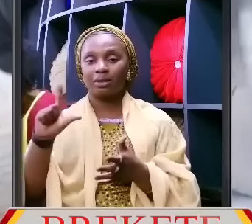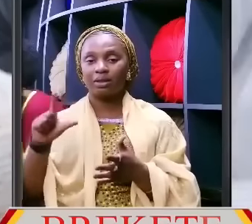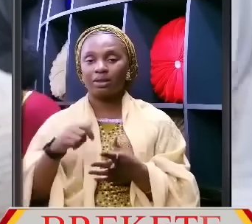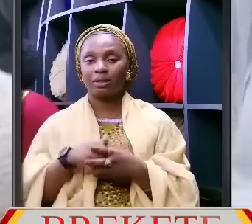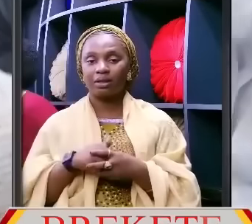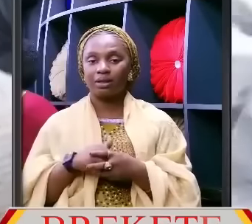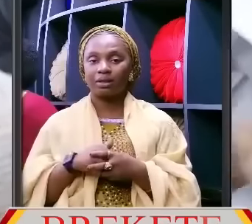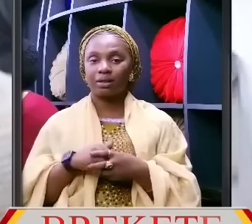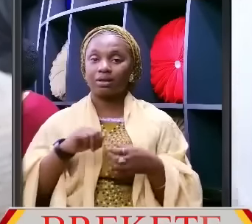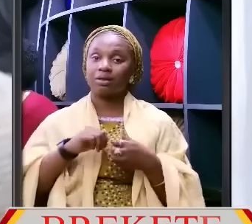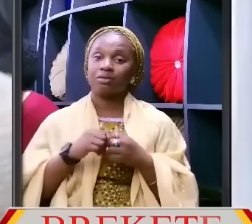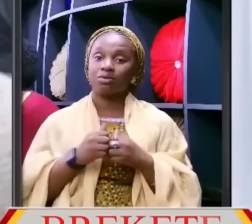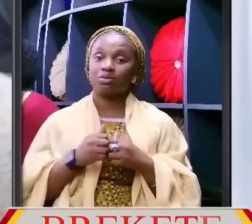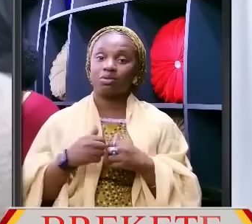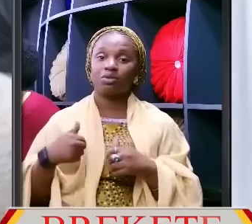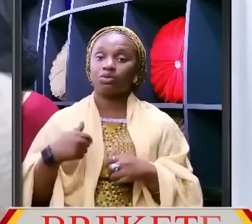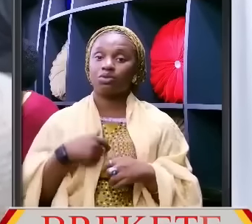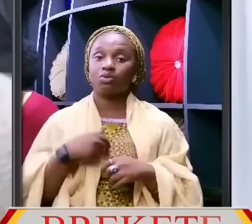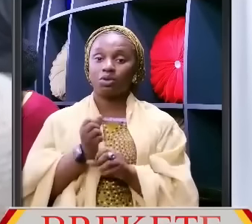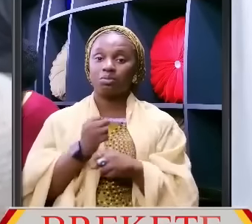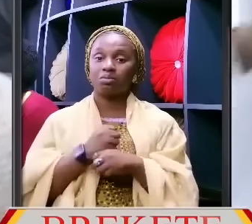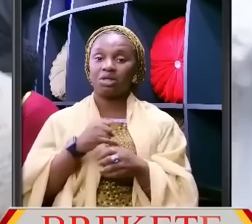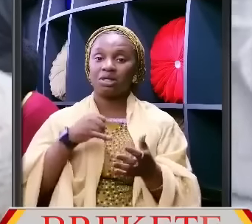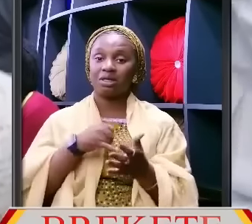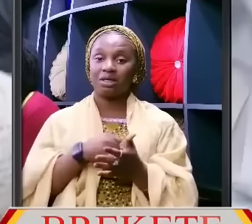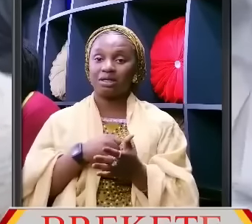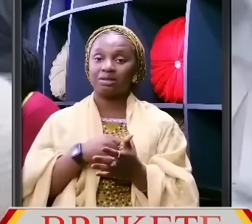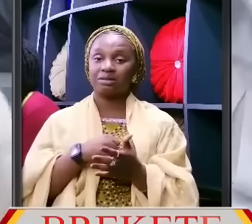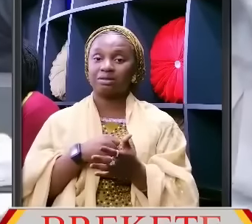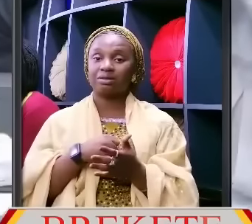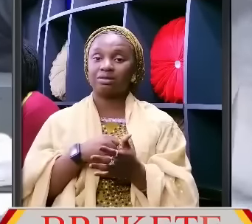trouble. We go make our on their behalf.